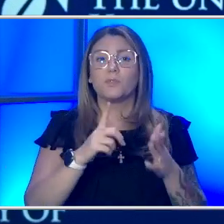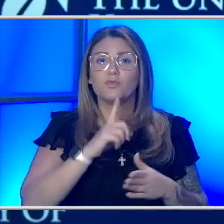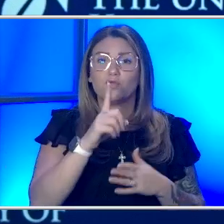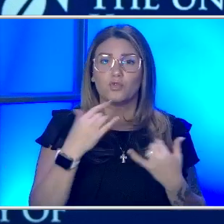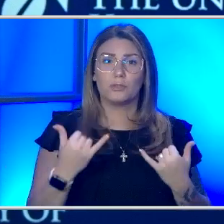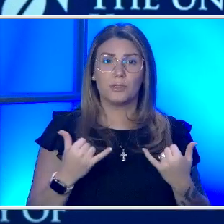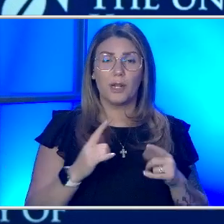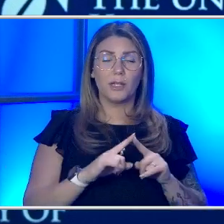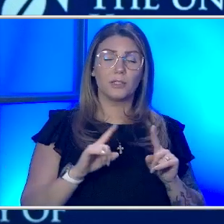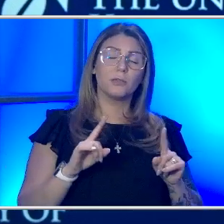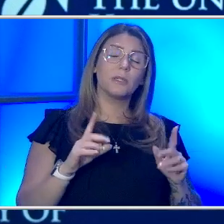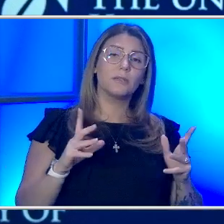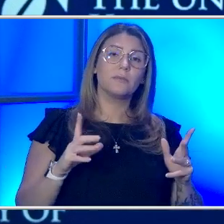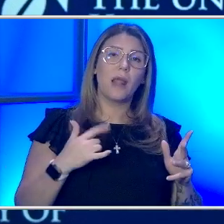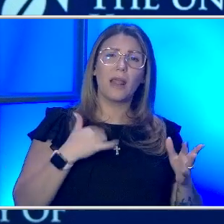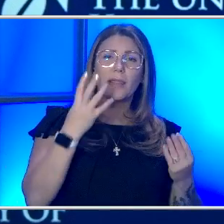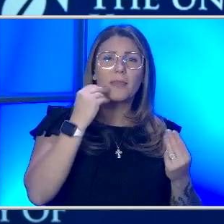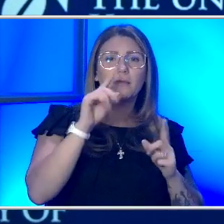about that